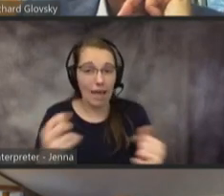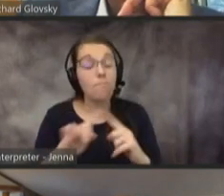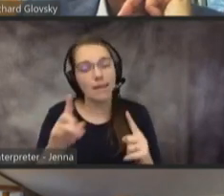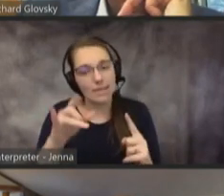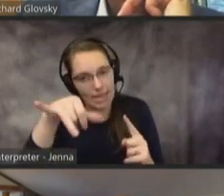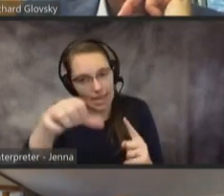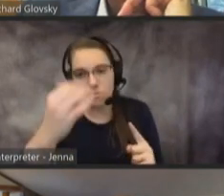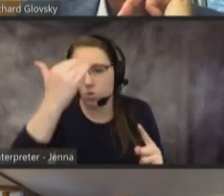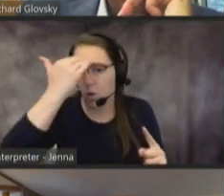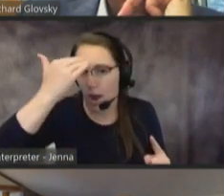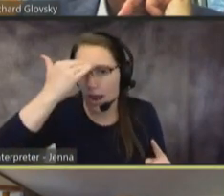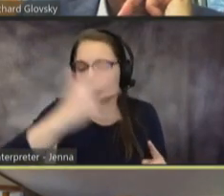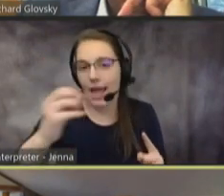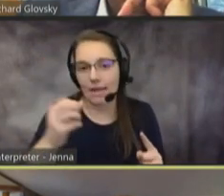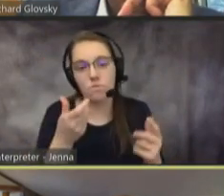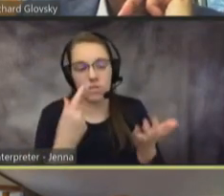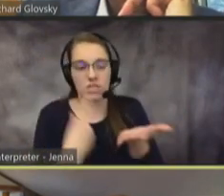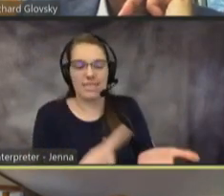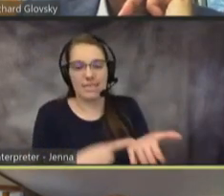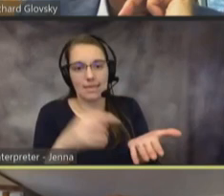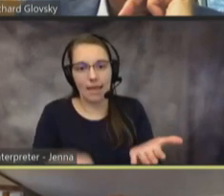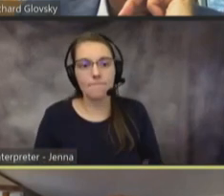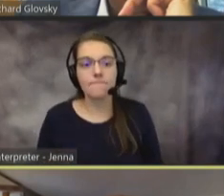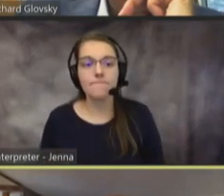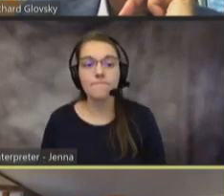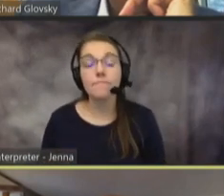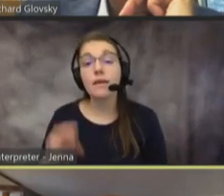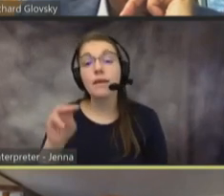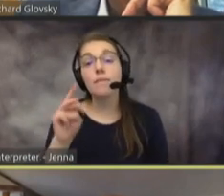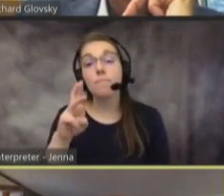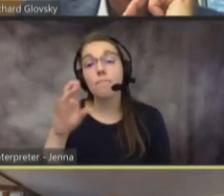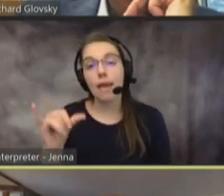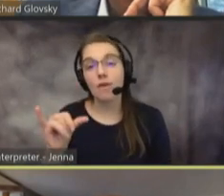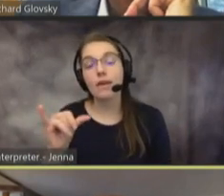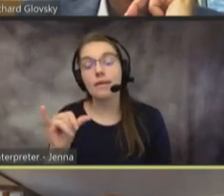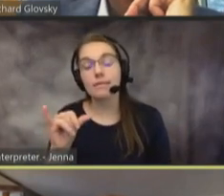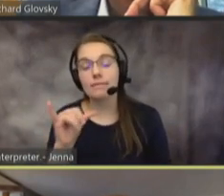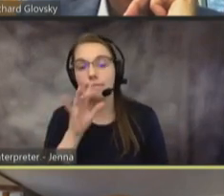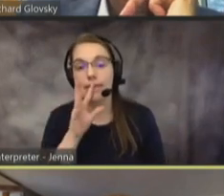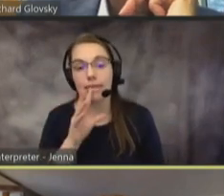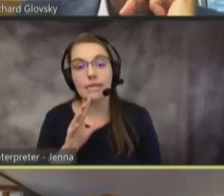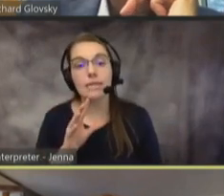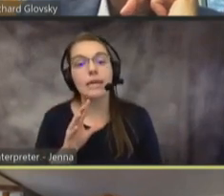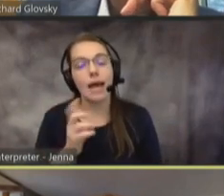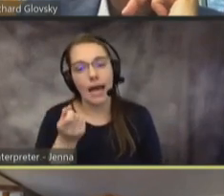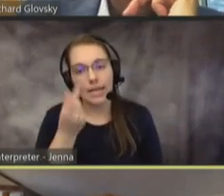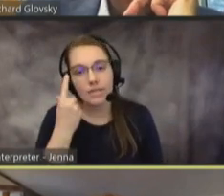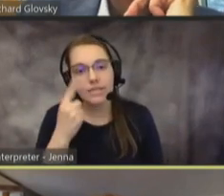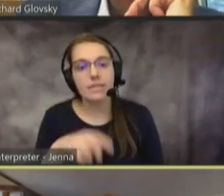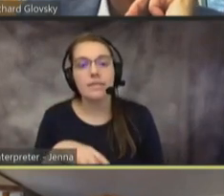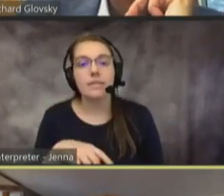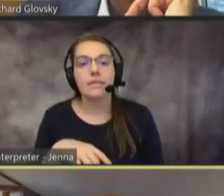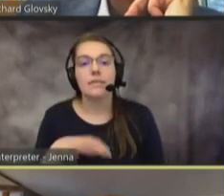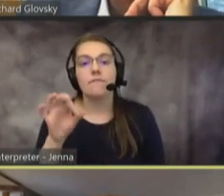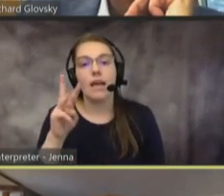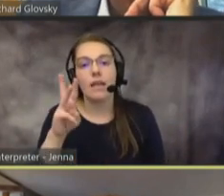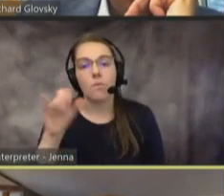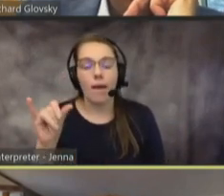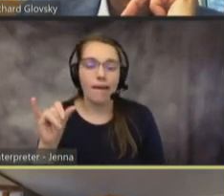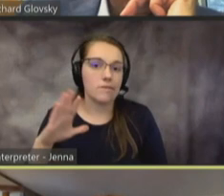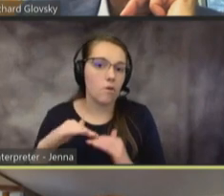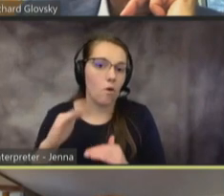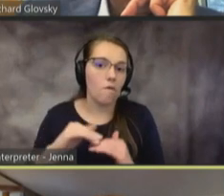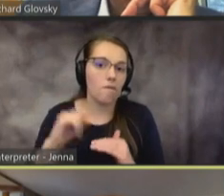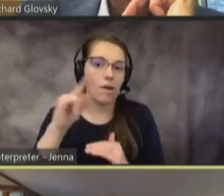working on. Because I do recognize that you guys say, I know it's the Fenway is 100 plus years old and they want it to